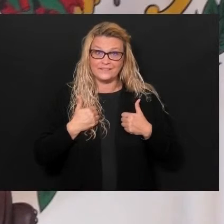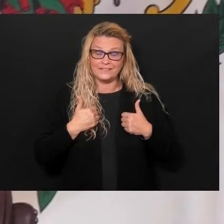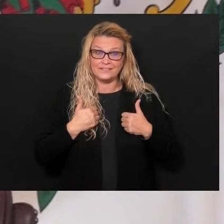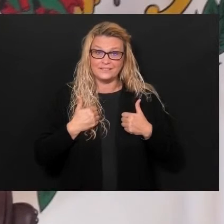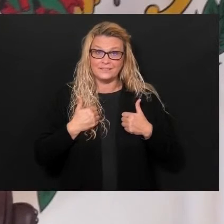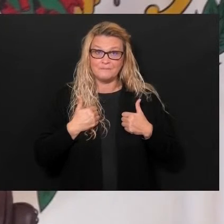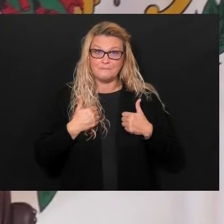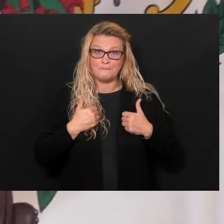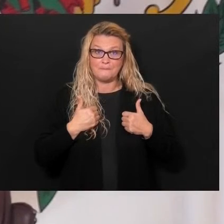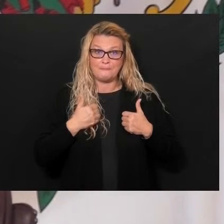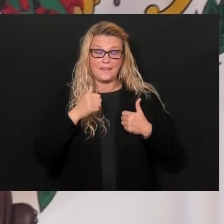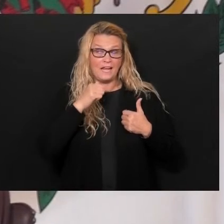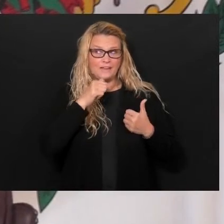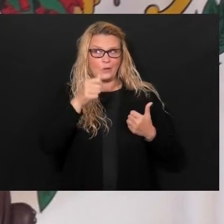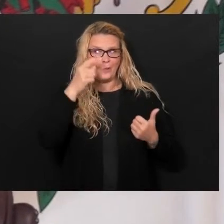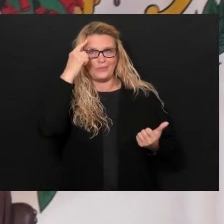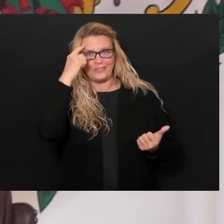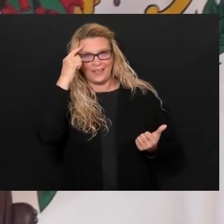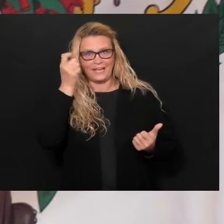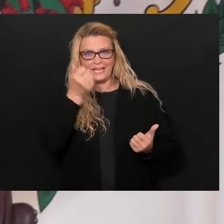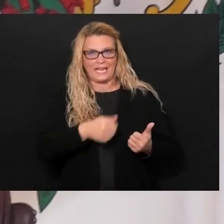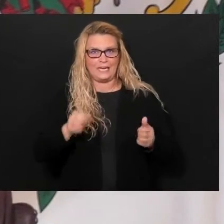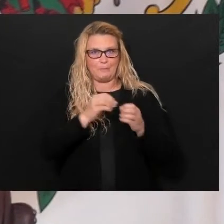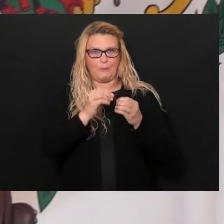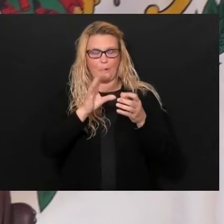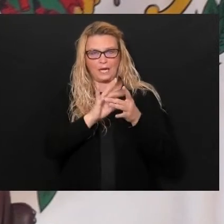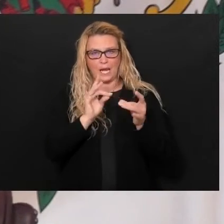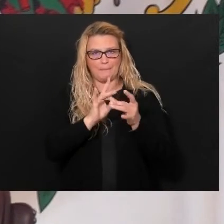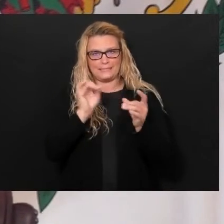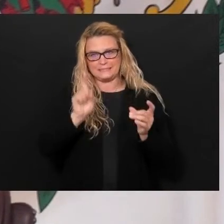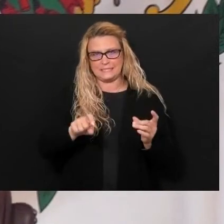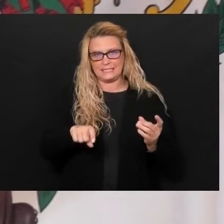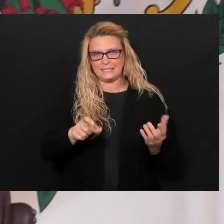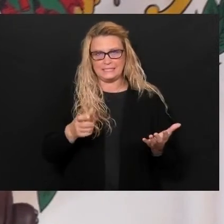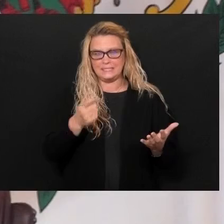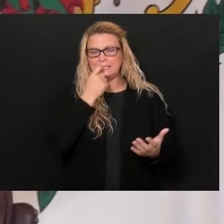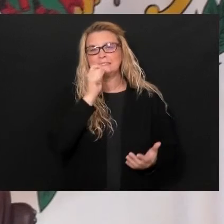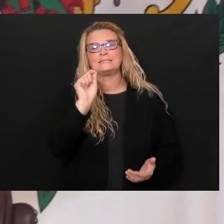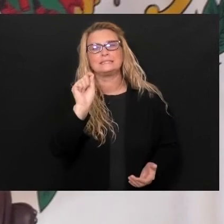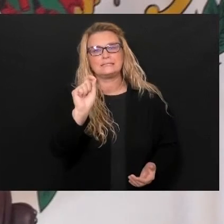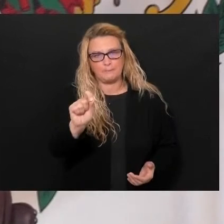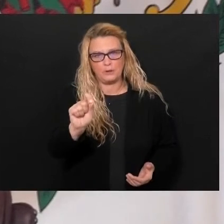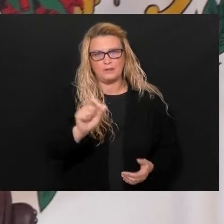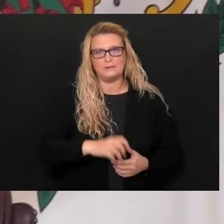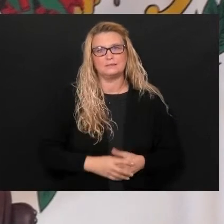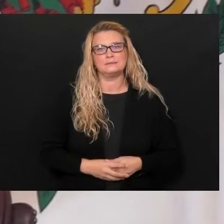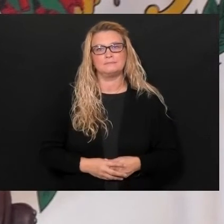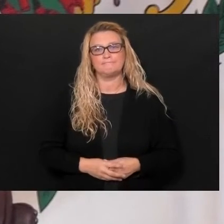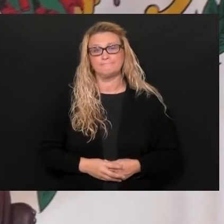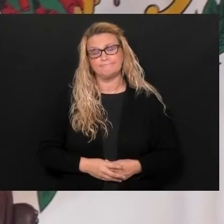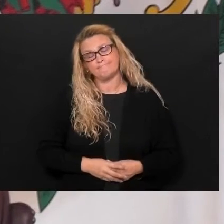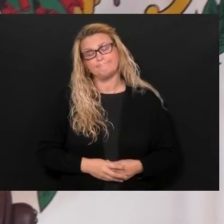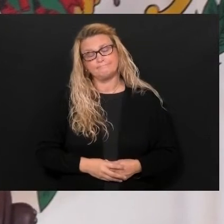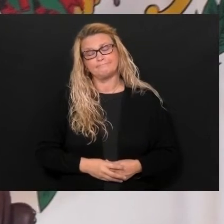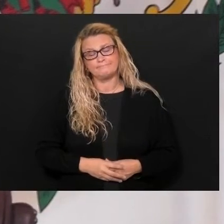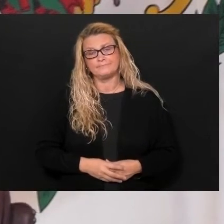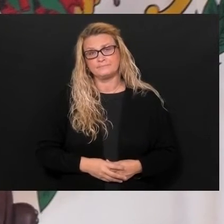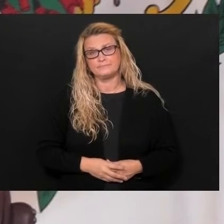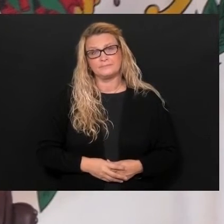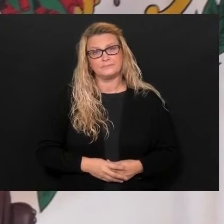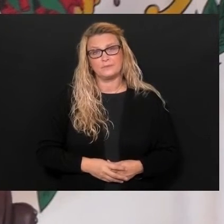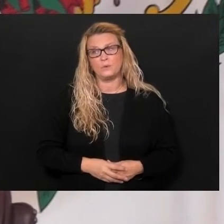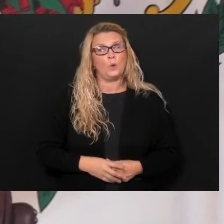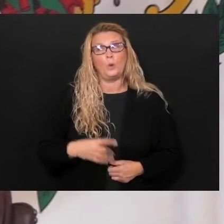I don't think we really need anybody else to comment on that. It's just as simple as that. Sure, there's always